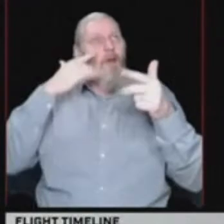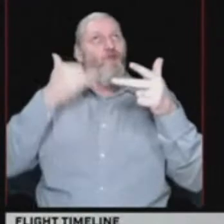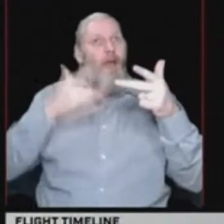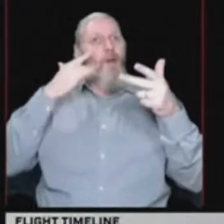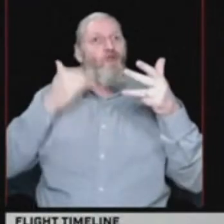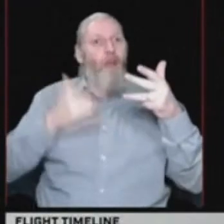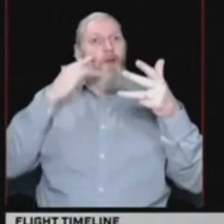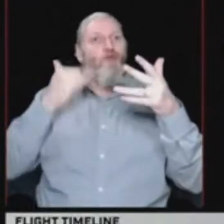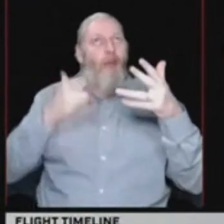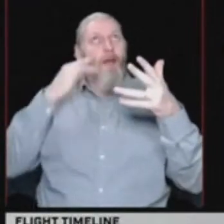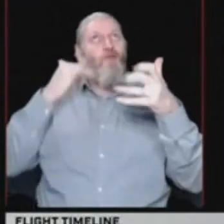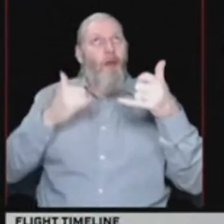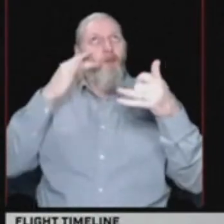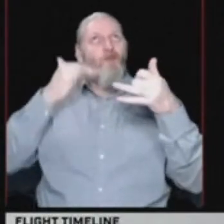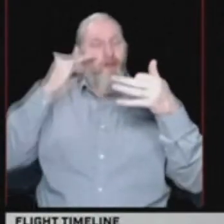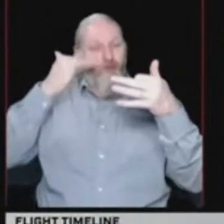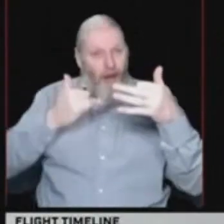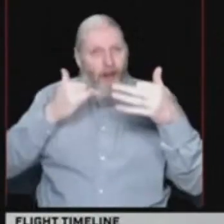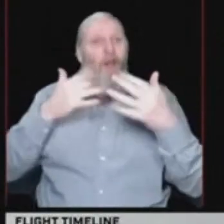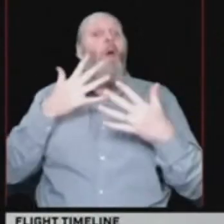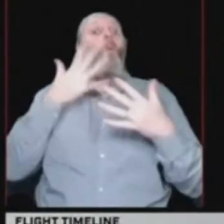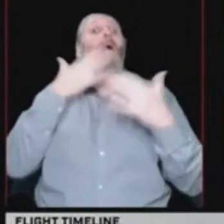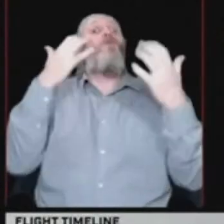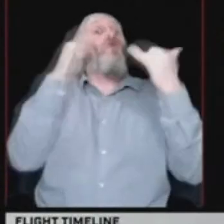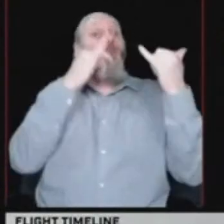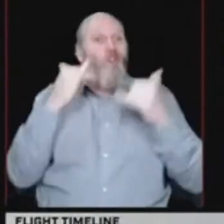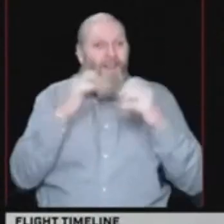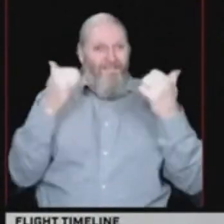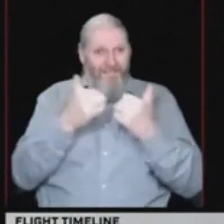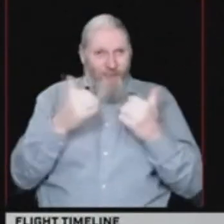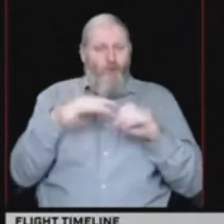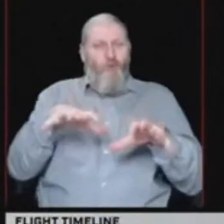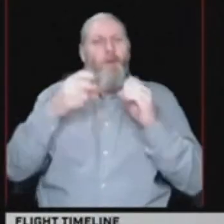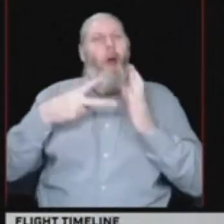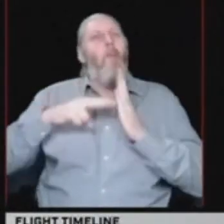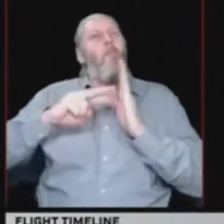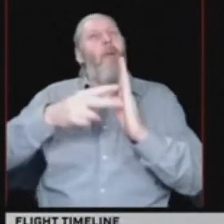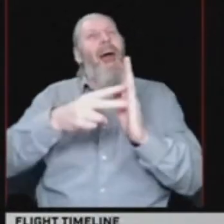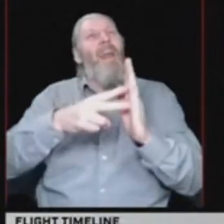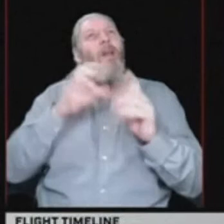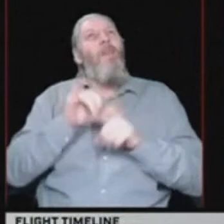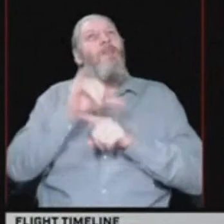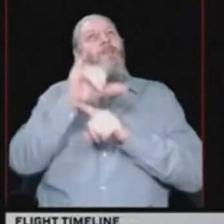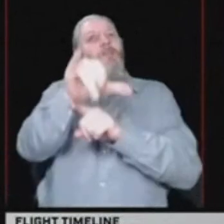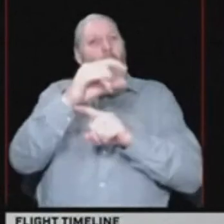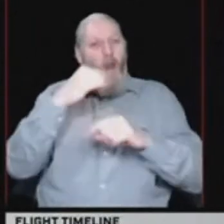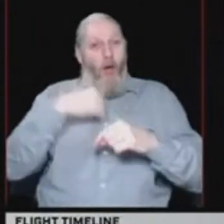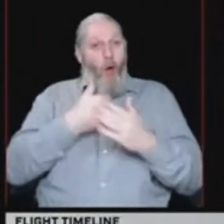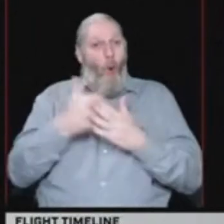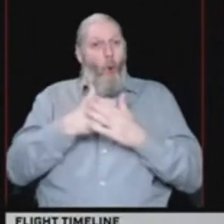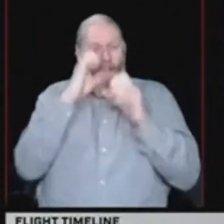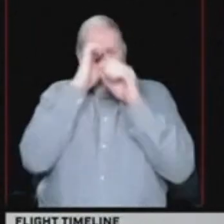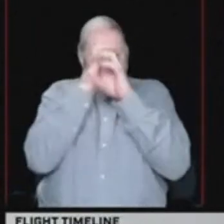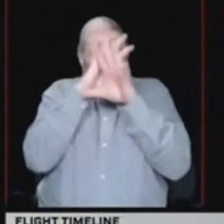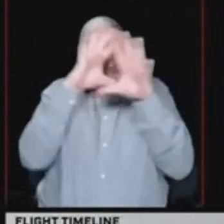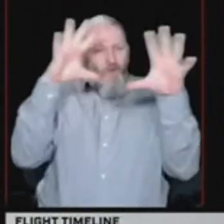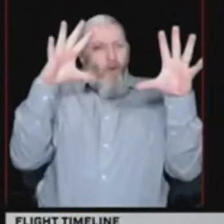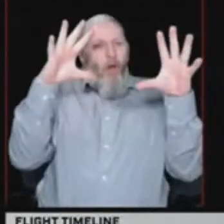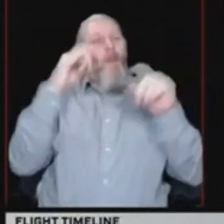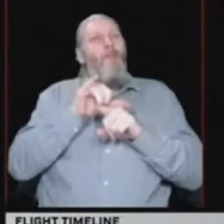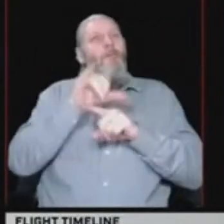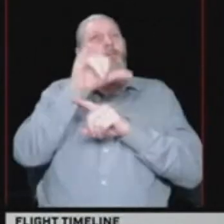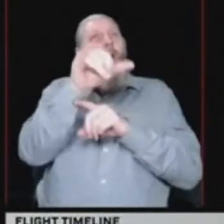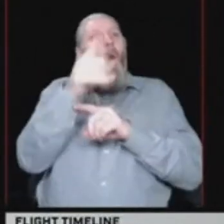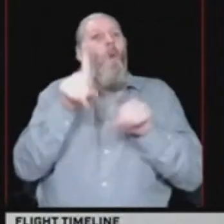through the whole sequence of thinking through the flight. I visualize the flights that I take in advance, and I know that the captain